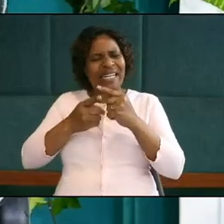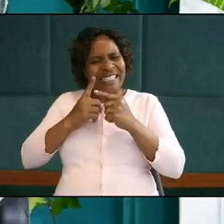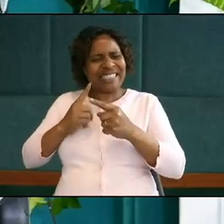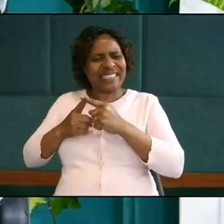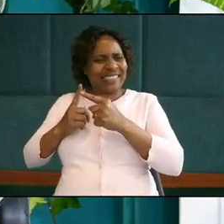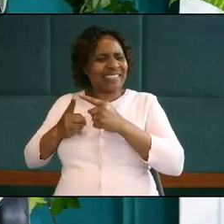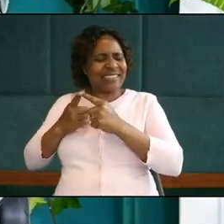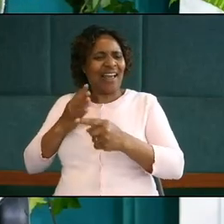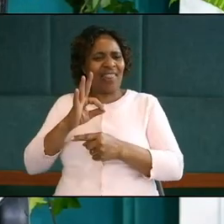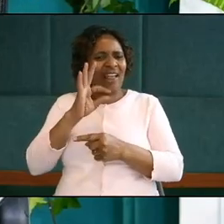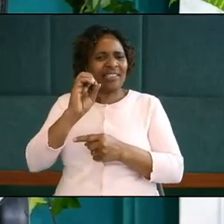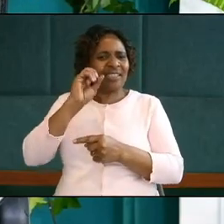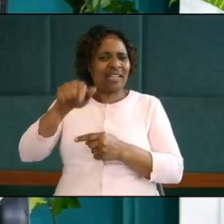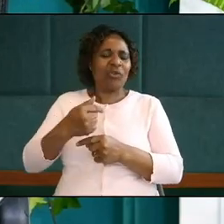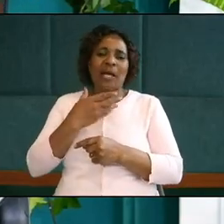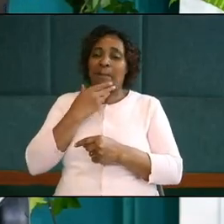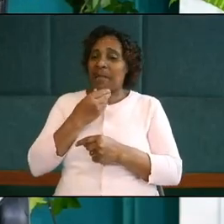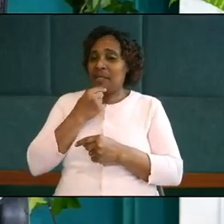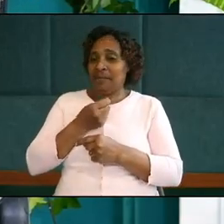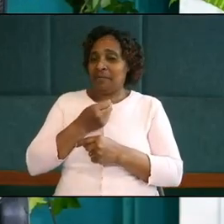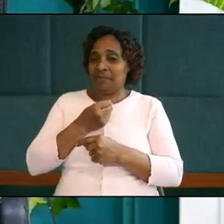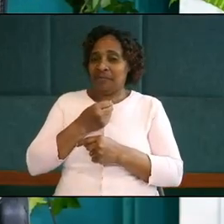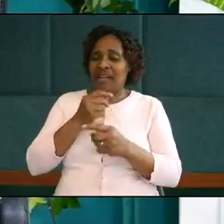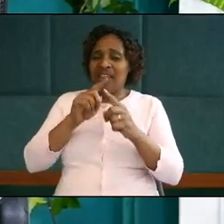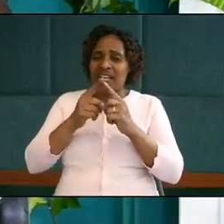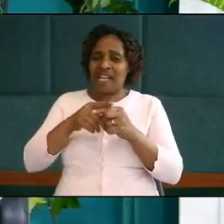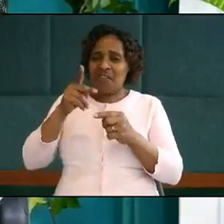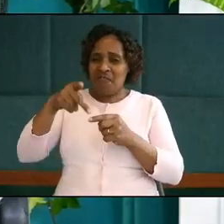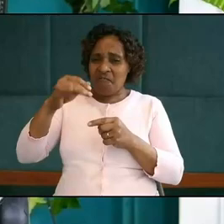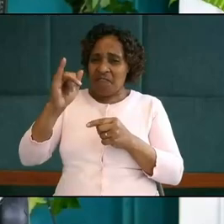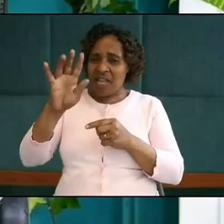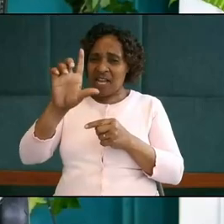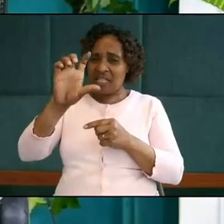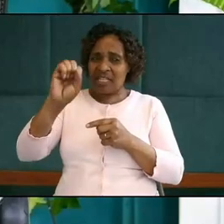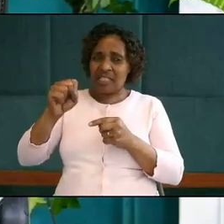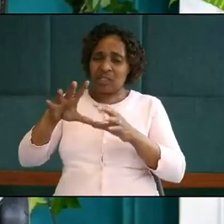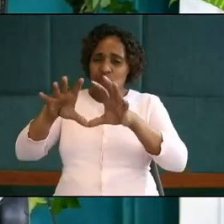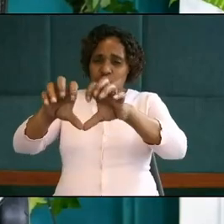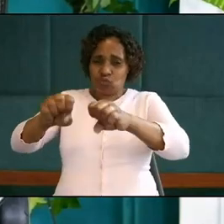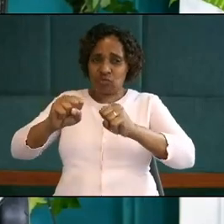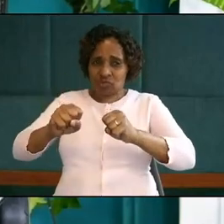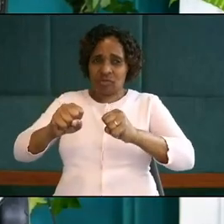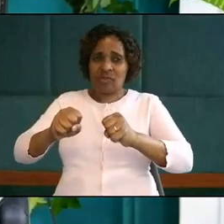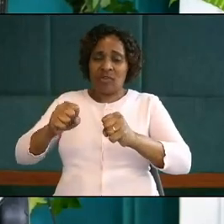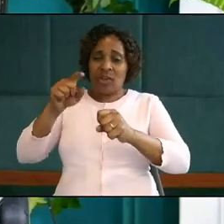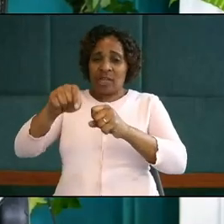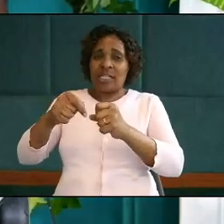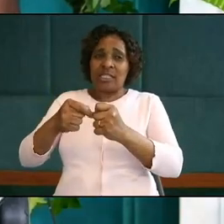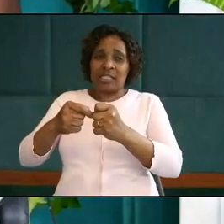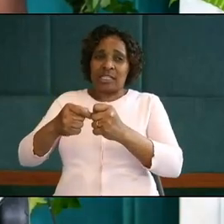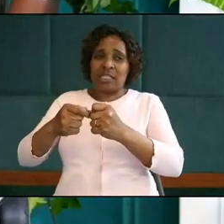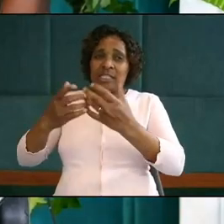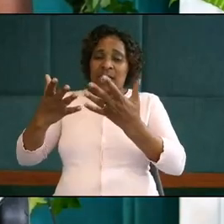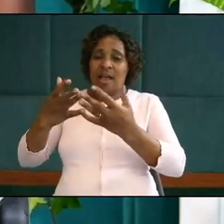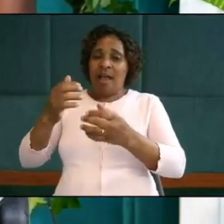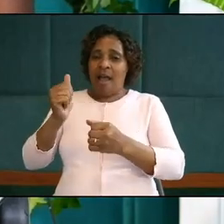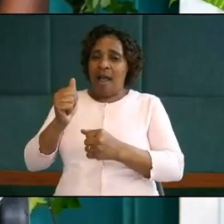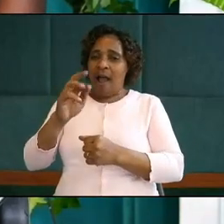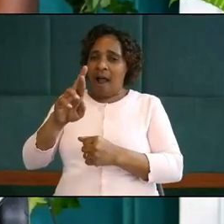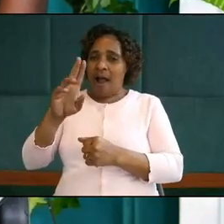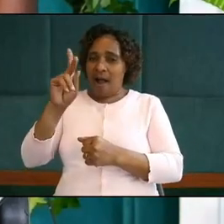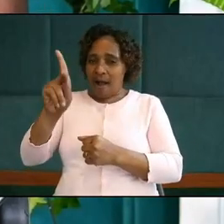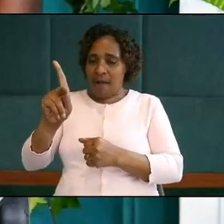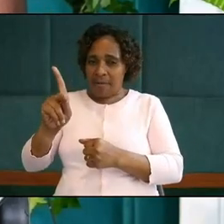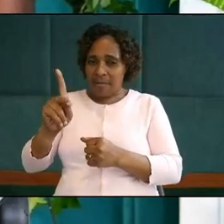killed. Now, the Philistines took possession of the Ark And then they now place it in the temple of Dagon.